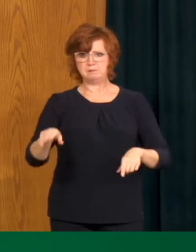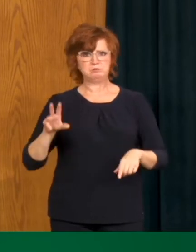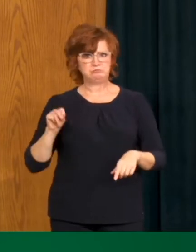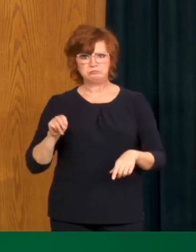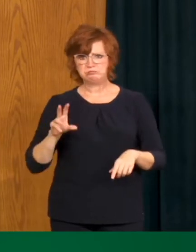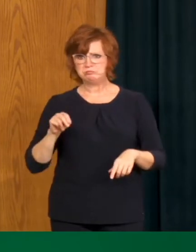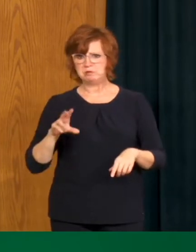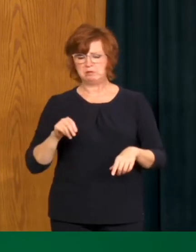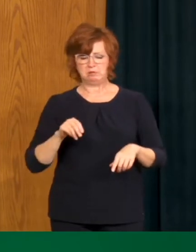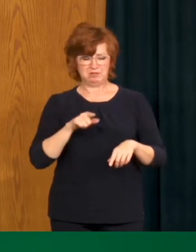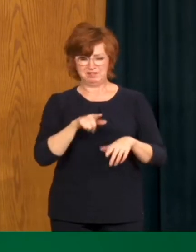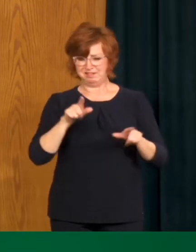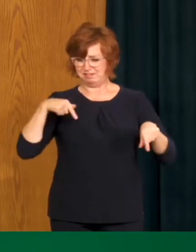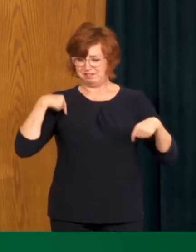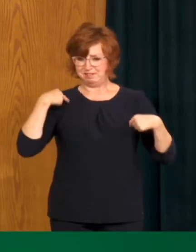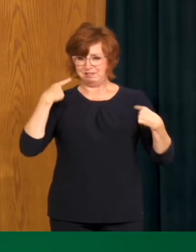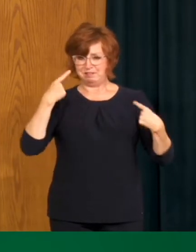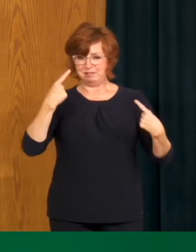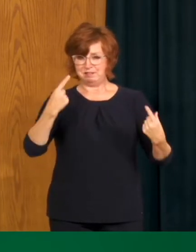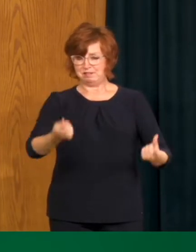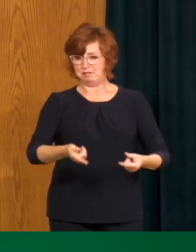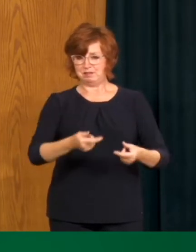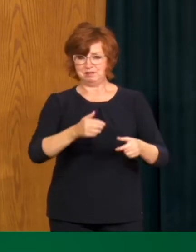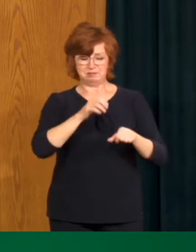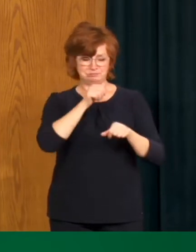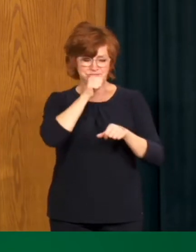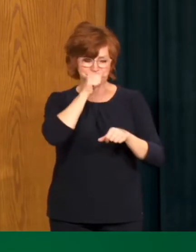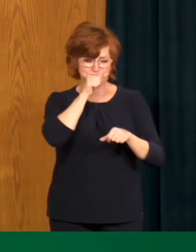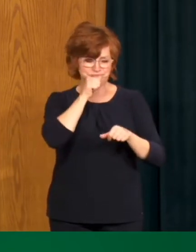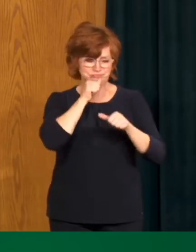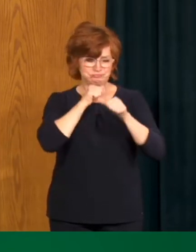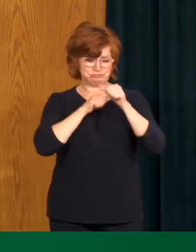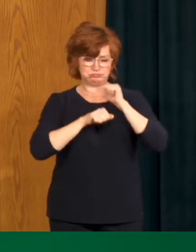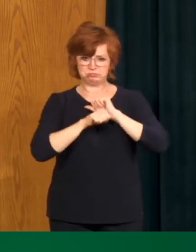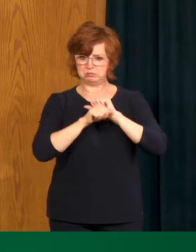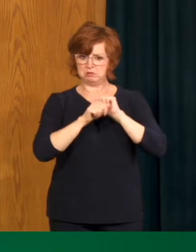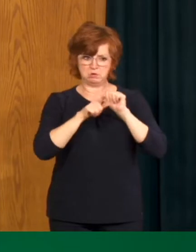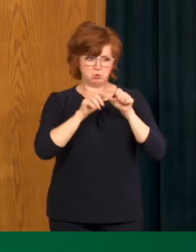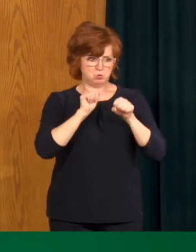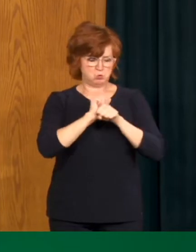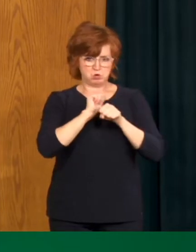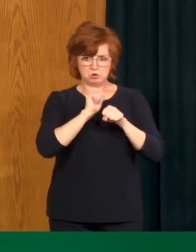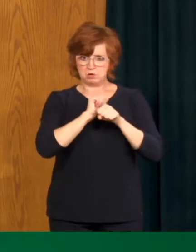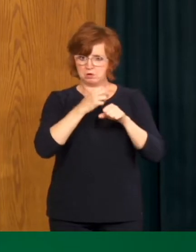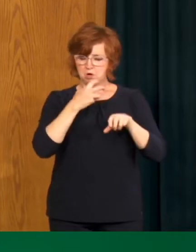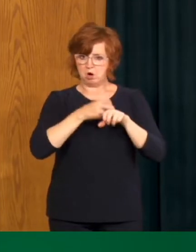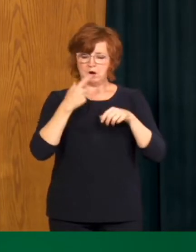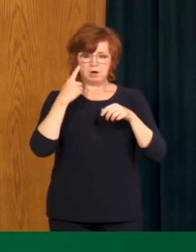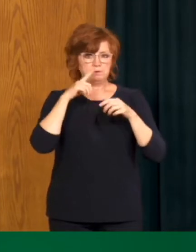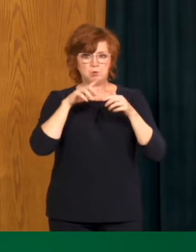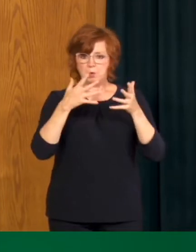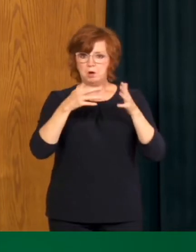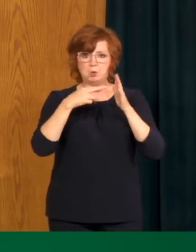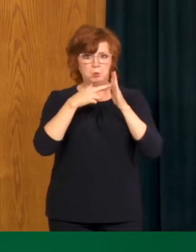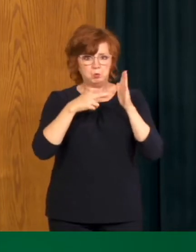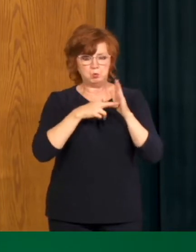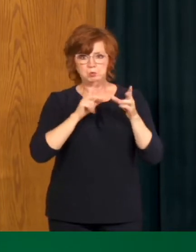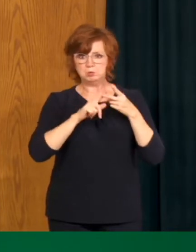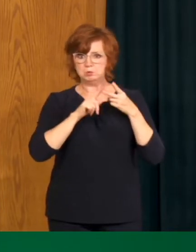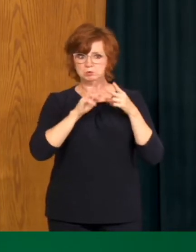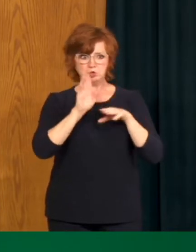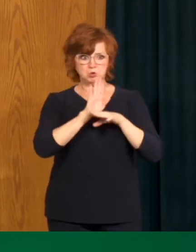these colonies have been working hard throughout the COVID pandemic to institute restrictions on and off colony, wearing masks, properly